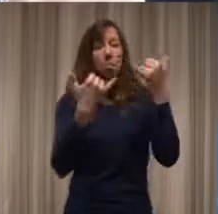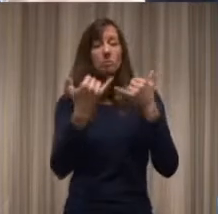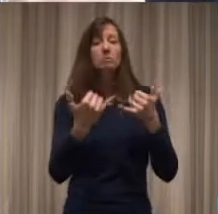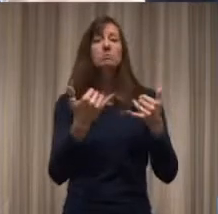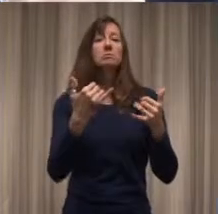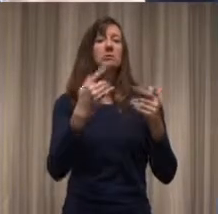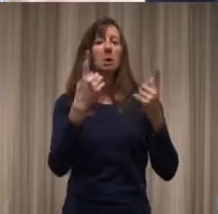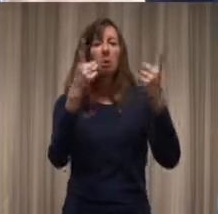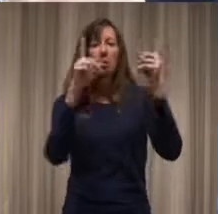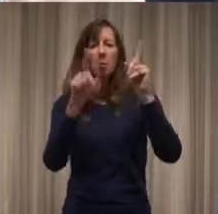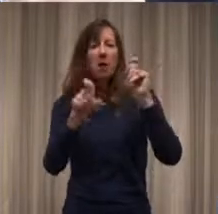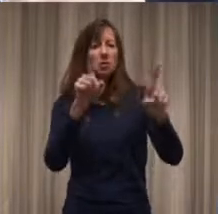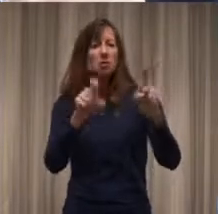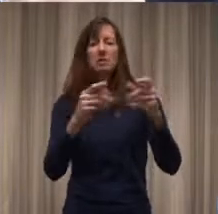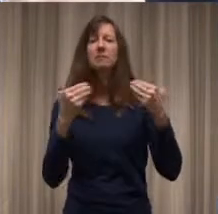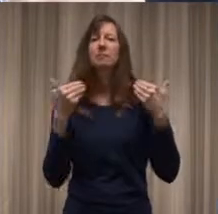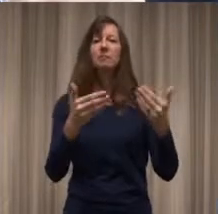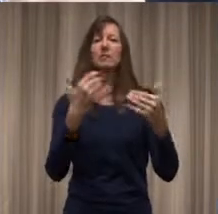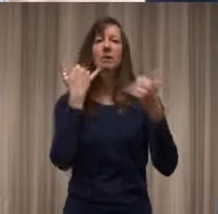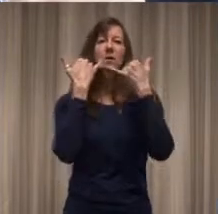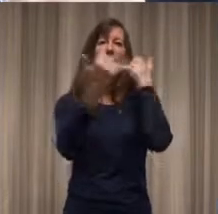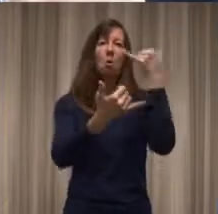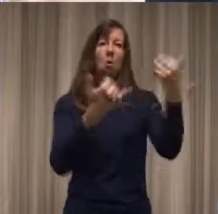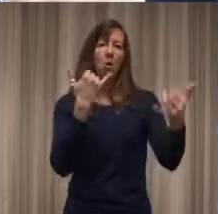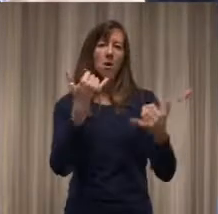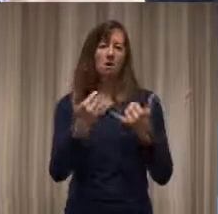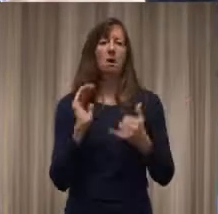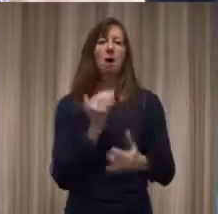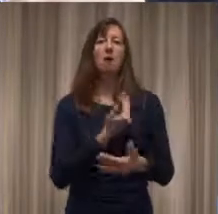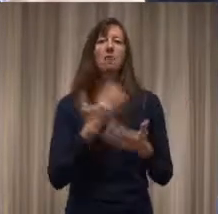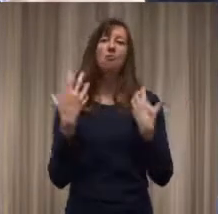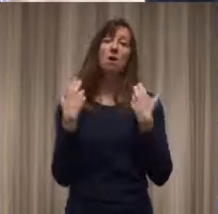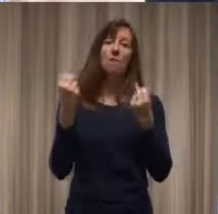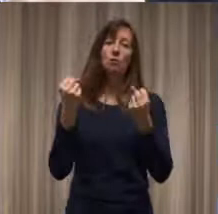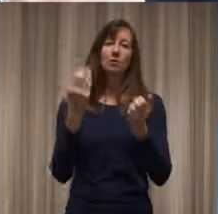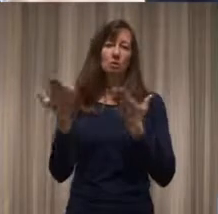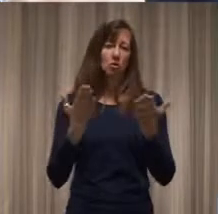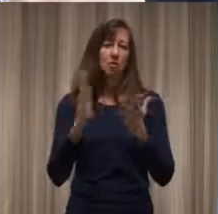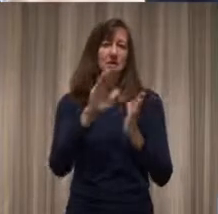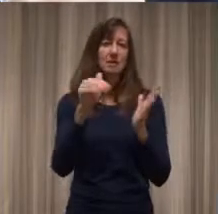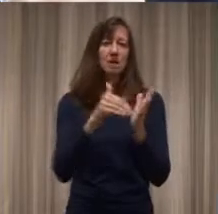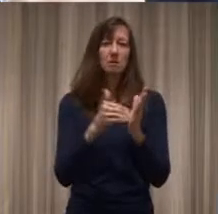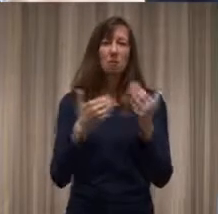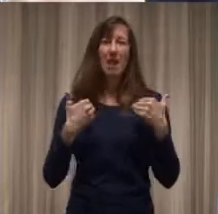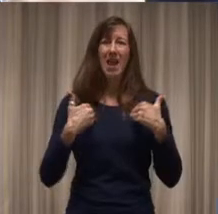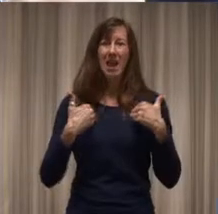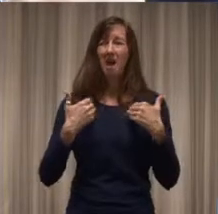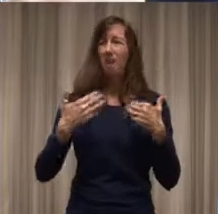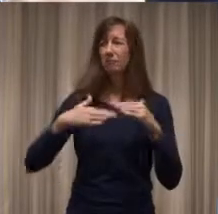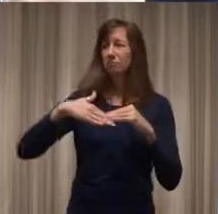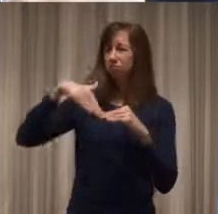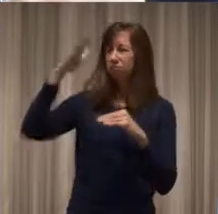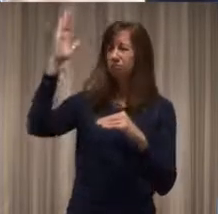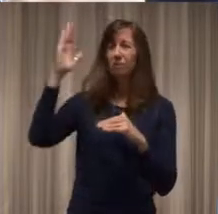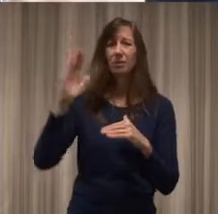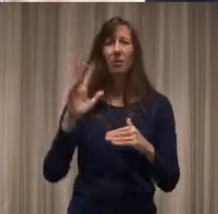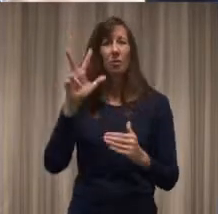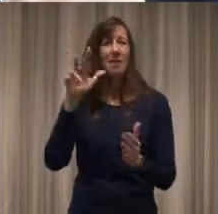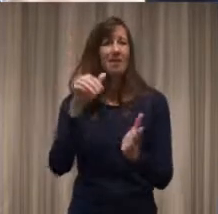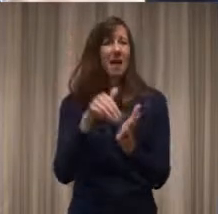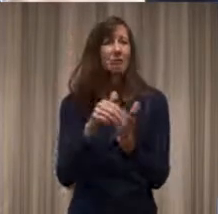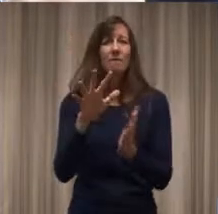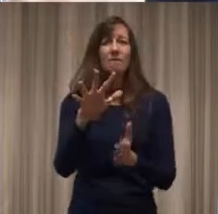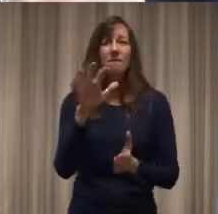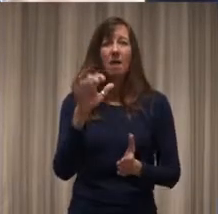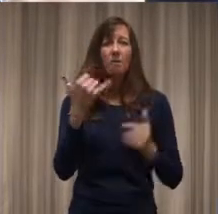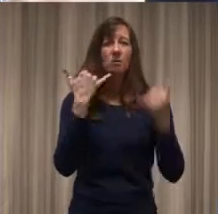We had an unprecedented volume of calls. We had almost 3,500 calls into our Recovery Service Center